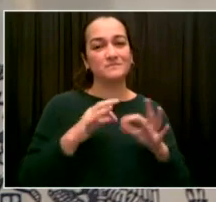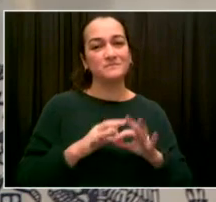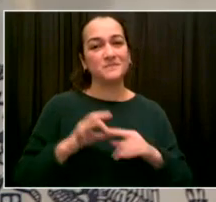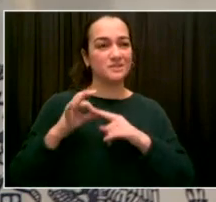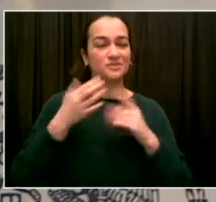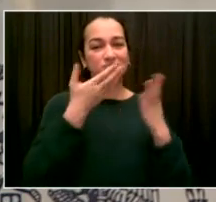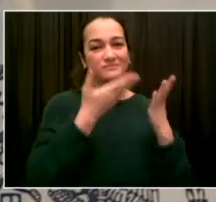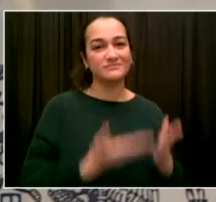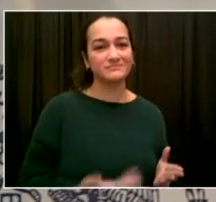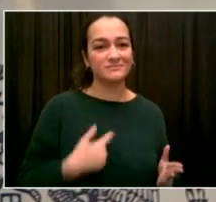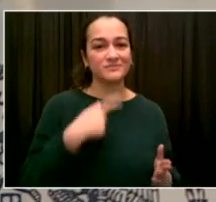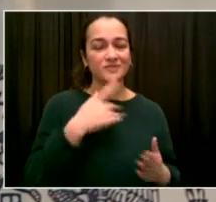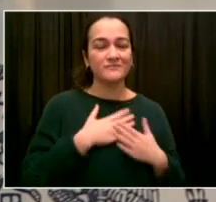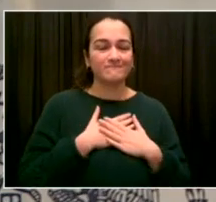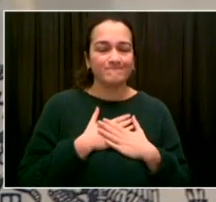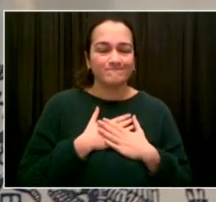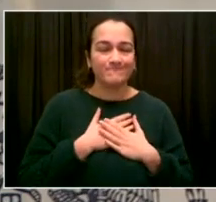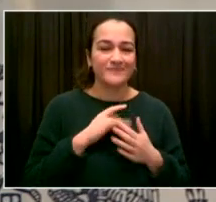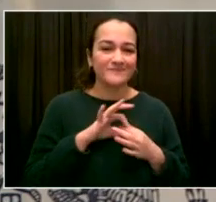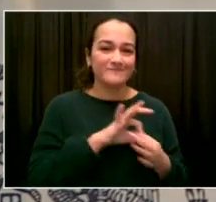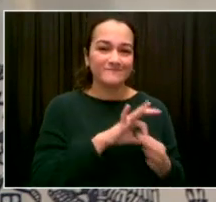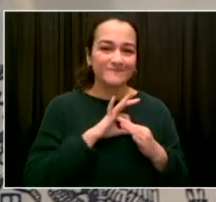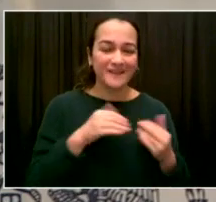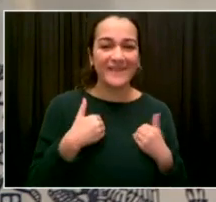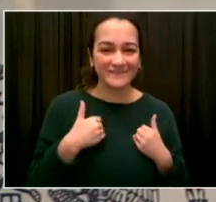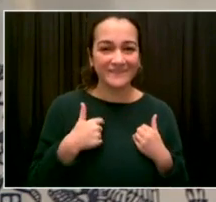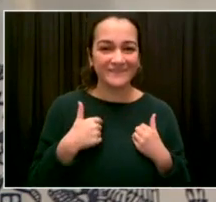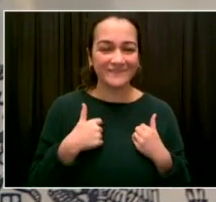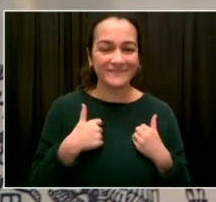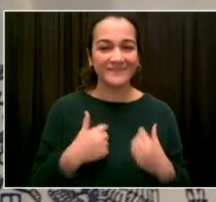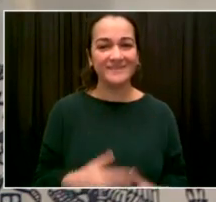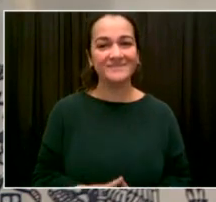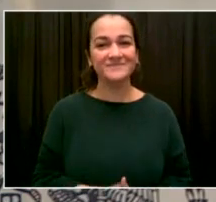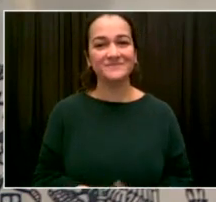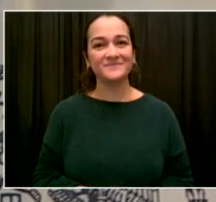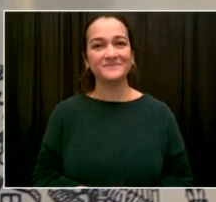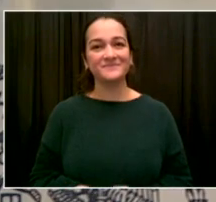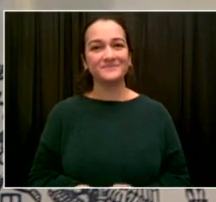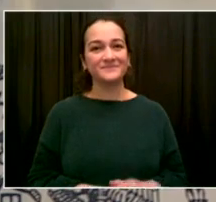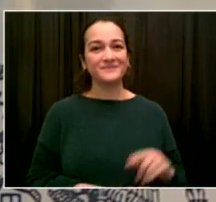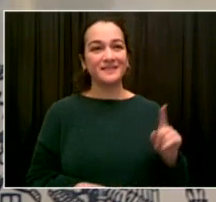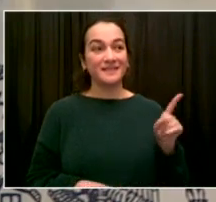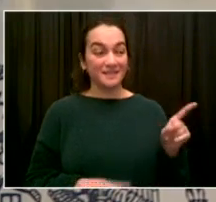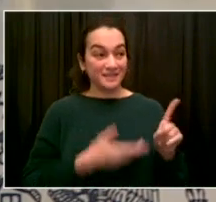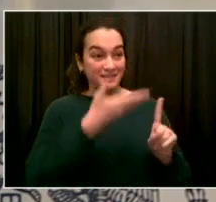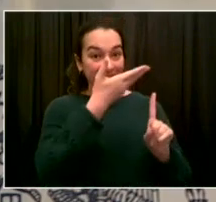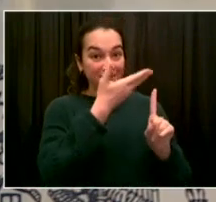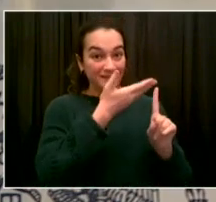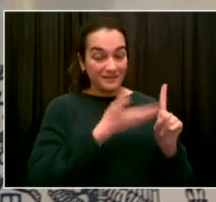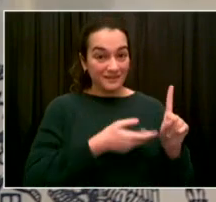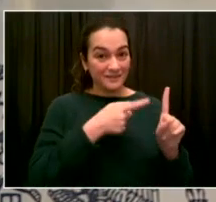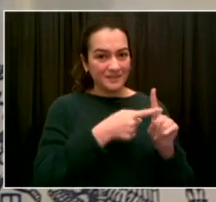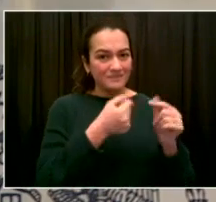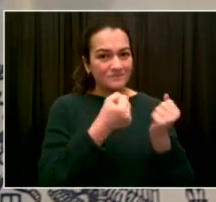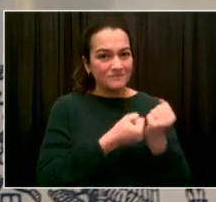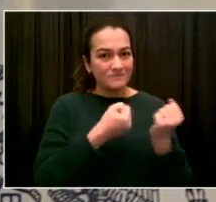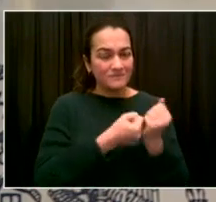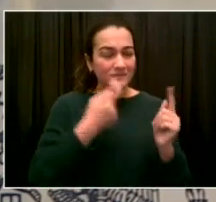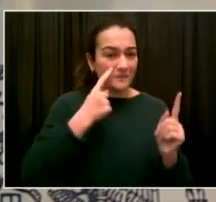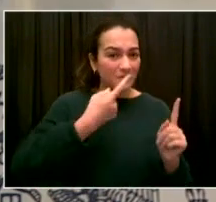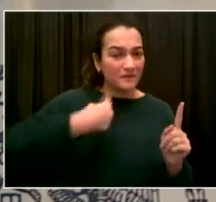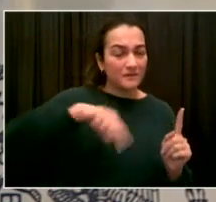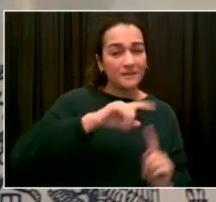is something I hope and believe would bring about the greatest unanimity you've ever seen in this city. If there's someone who deserves the key to New York